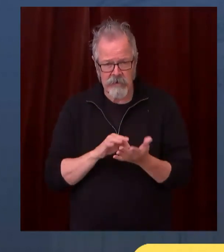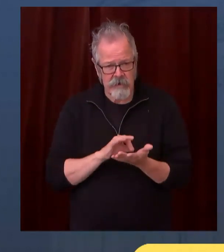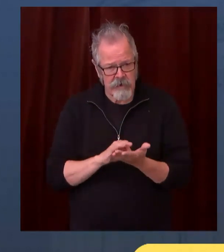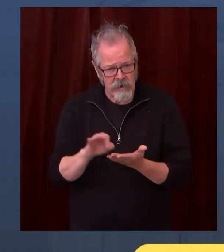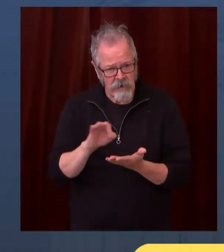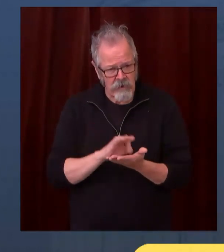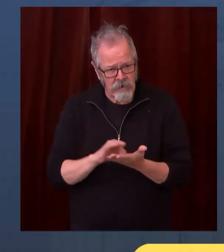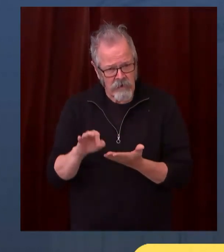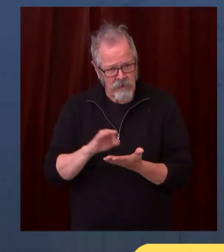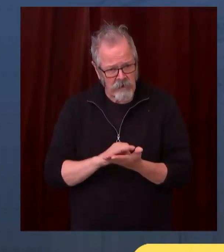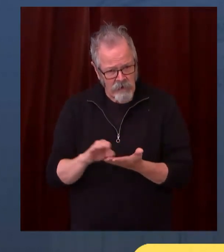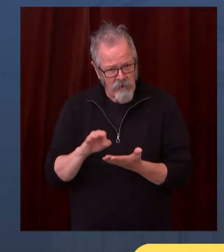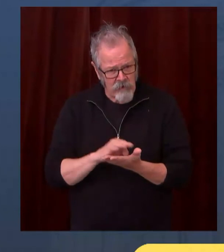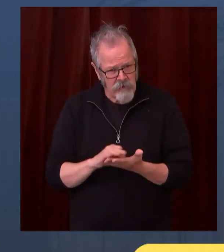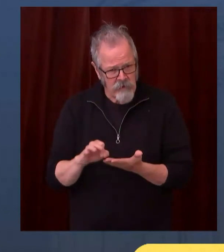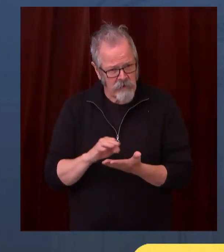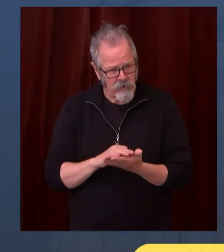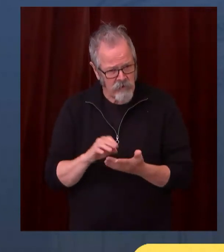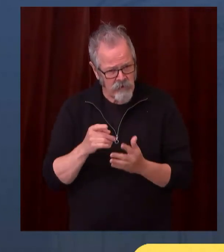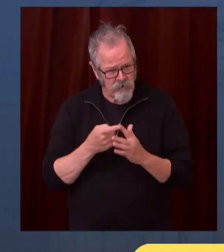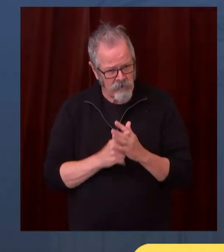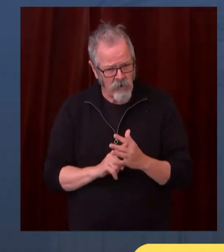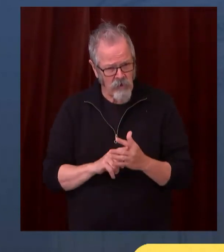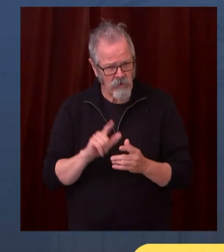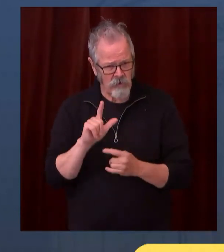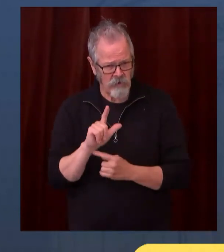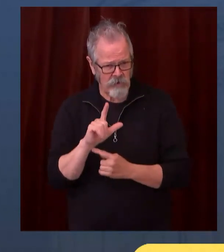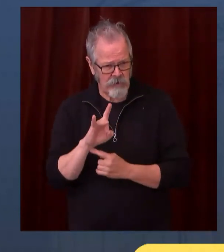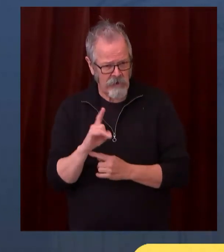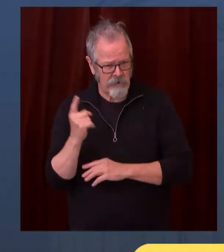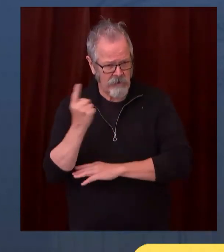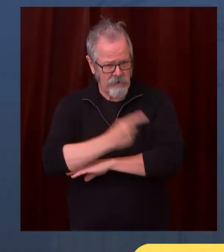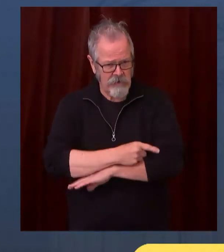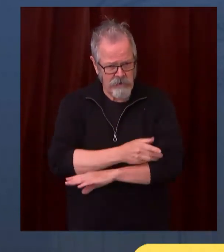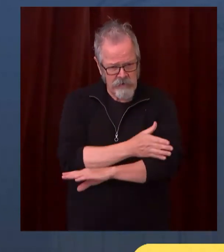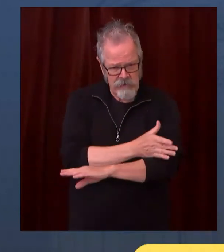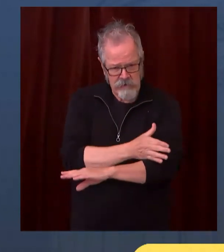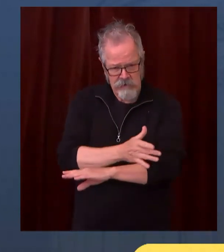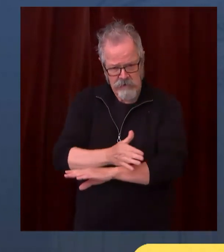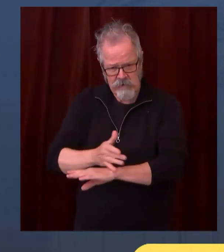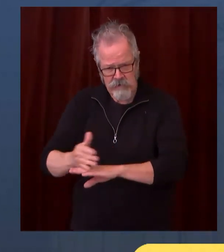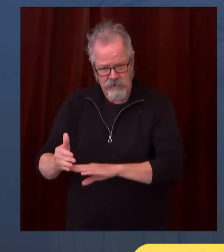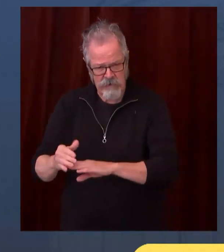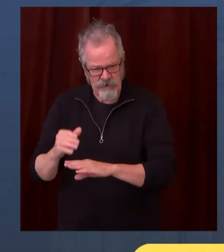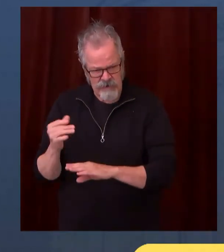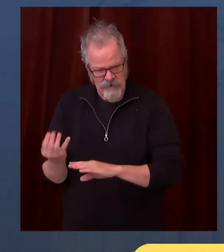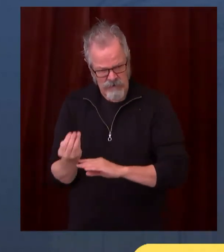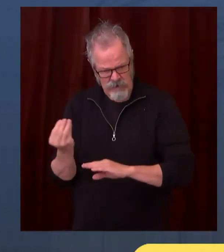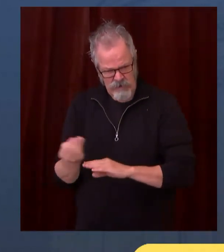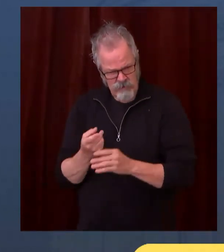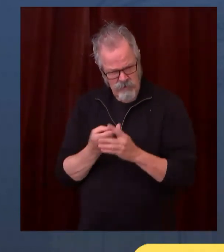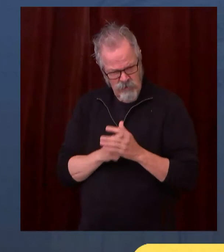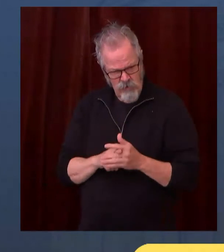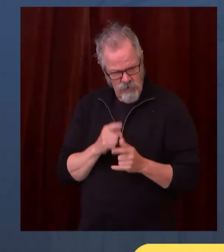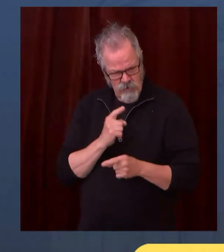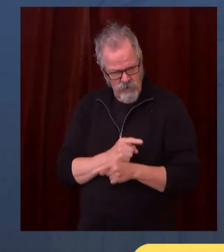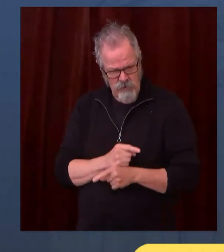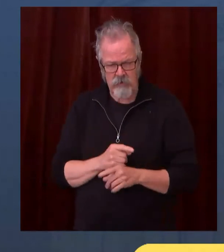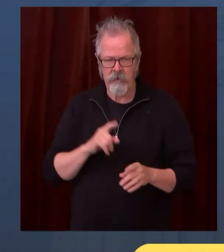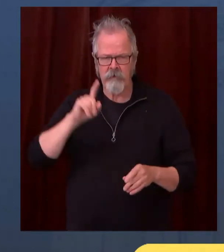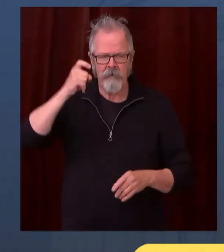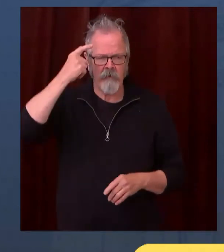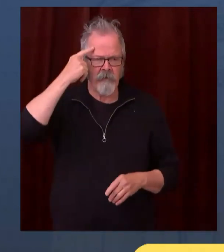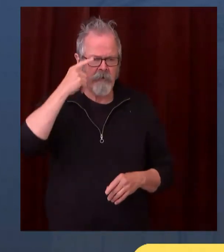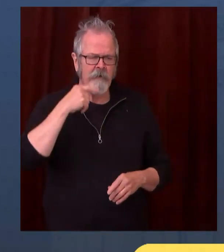I'm sorry, I've just been given some expert advice here. There is an application, so each group has to apply and show their